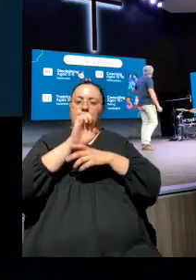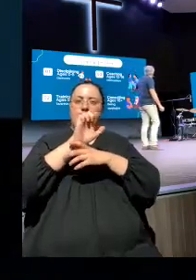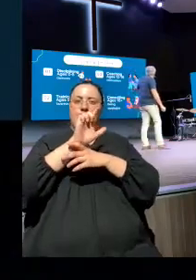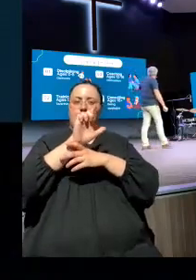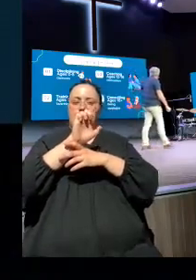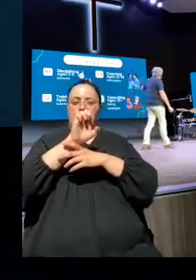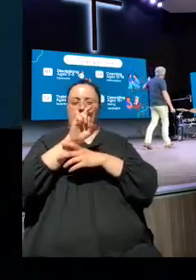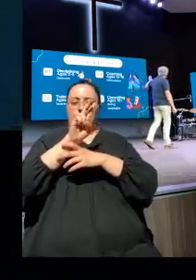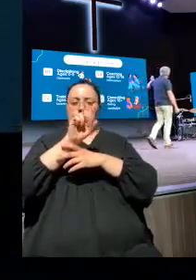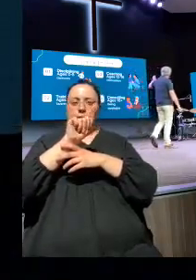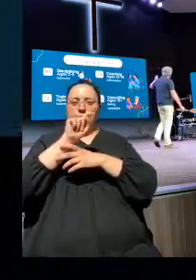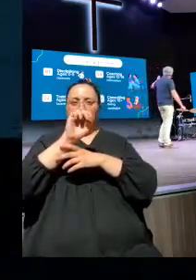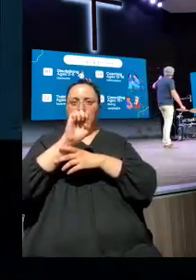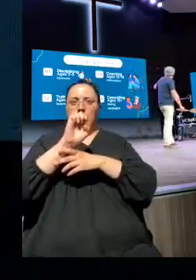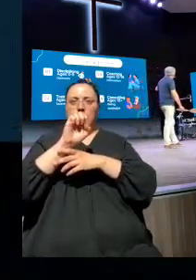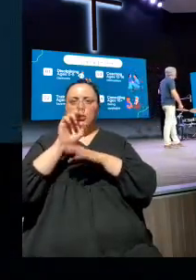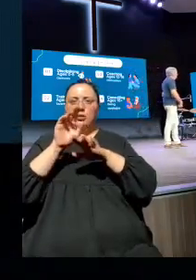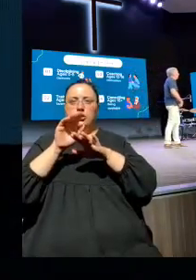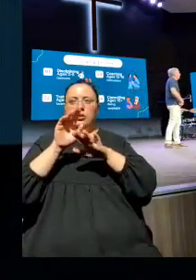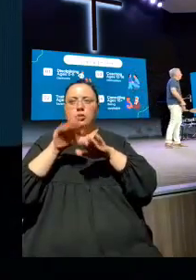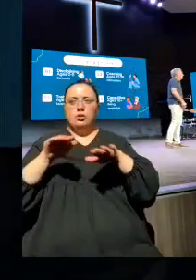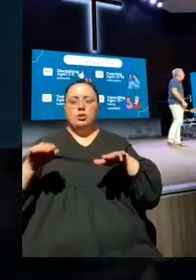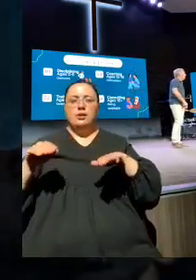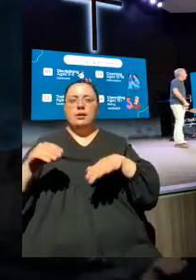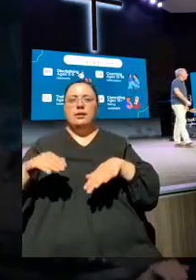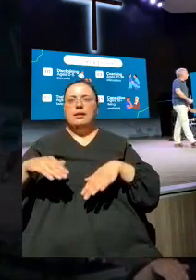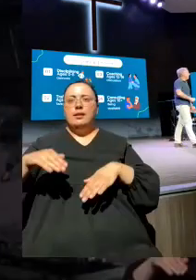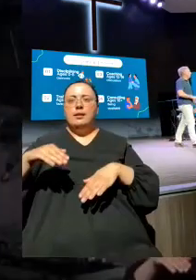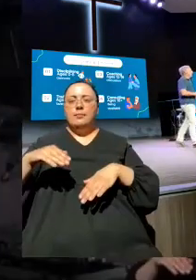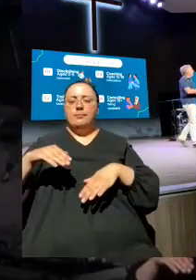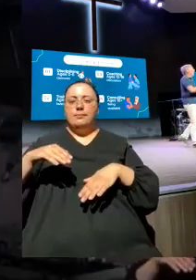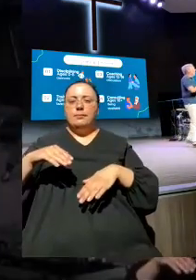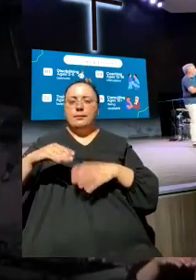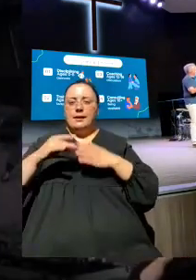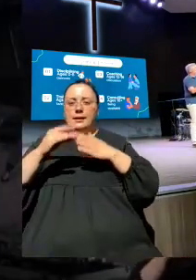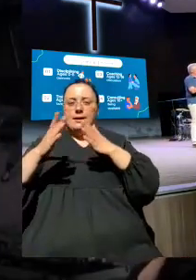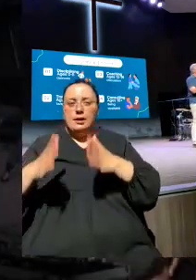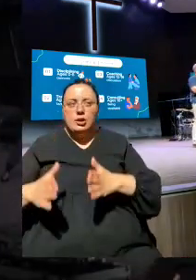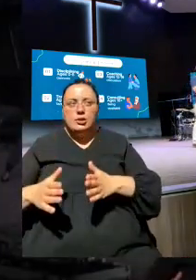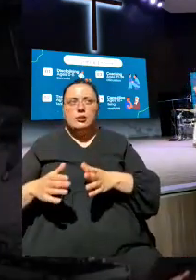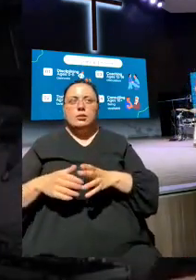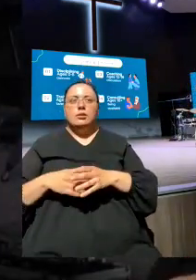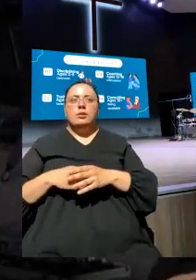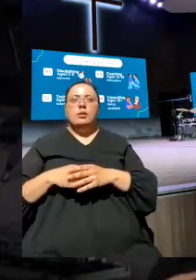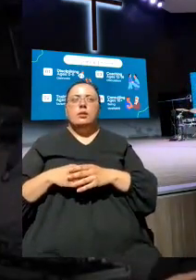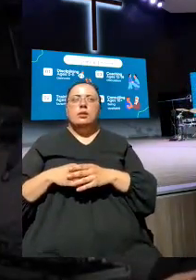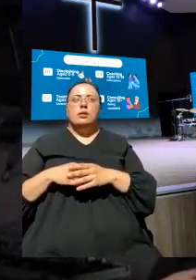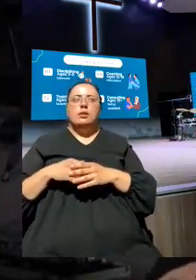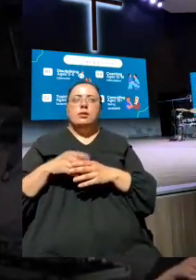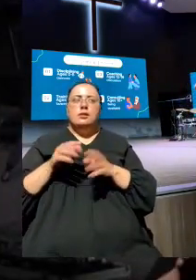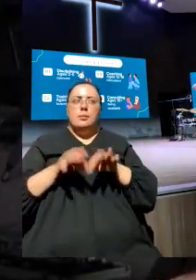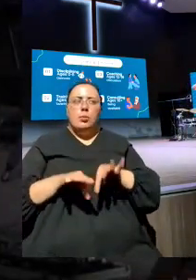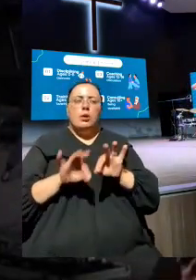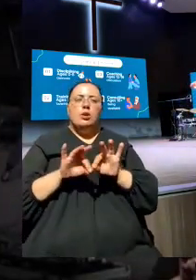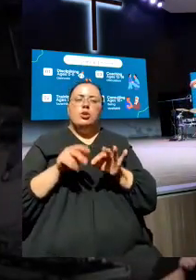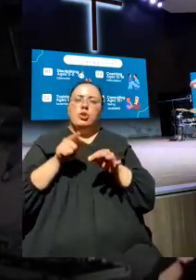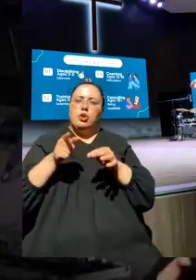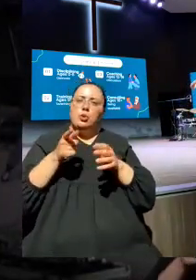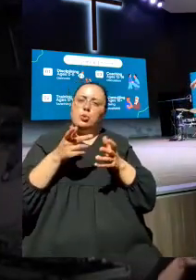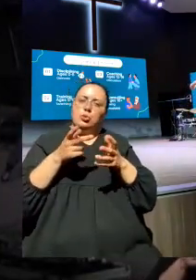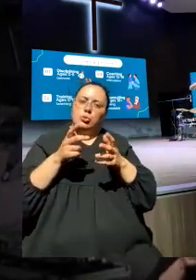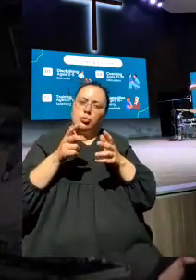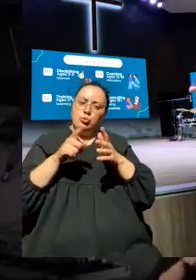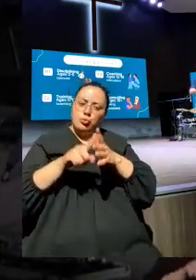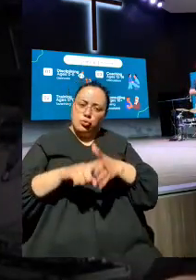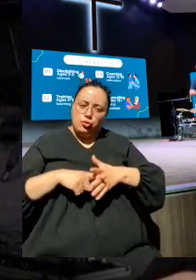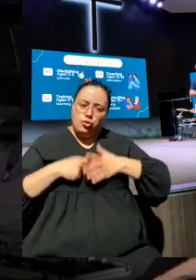for you. As our kids grow older, the learning stage really is what becomes important, is that you start to open up your life to allow